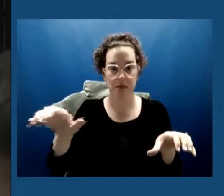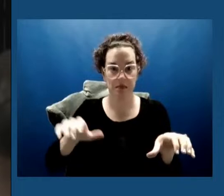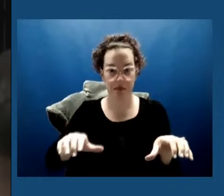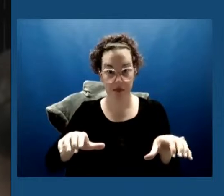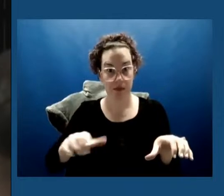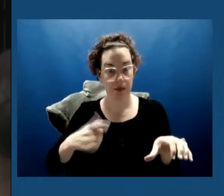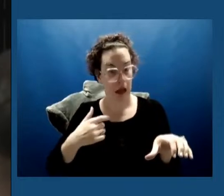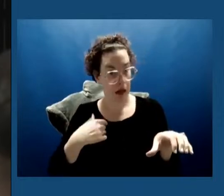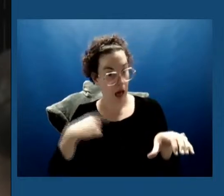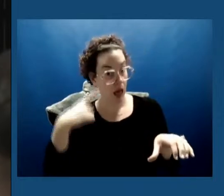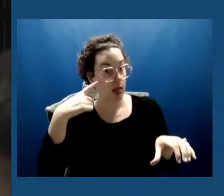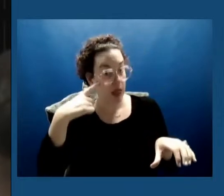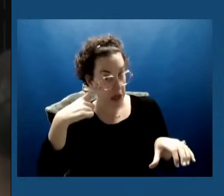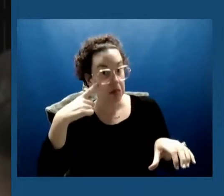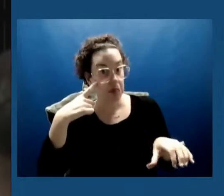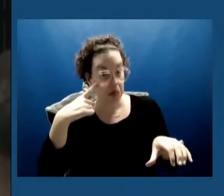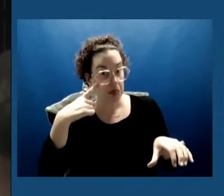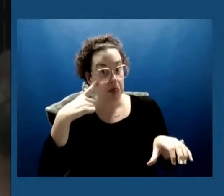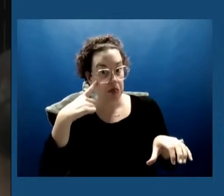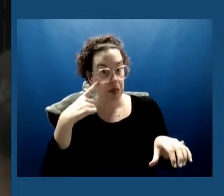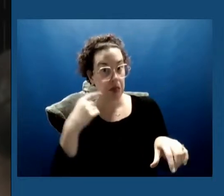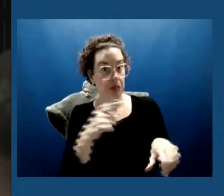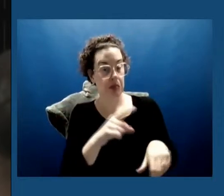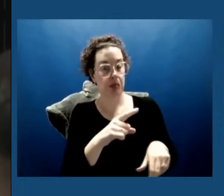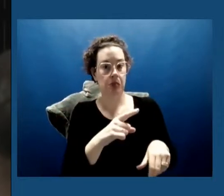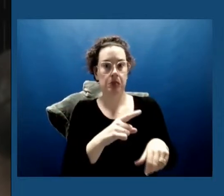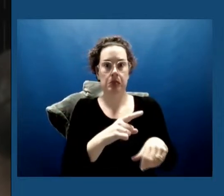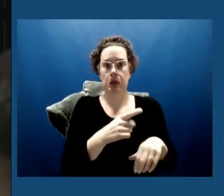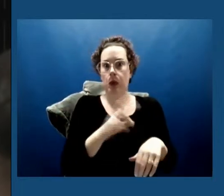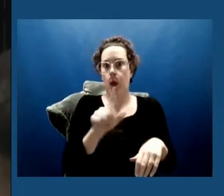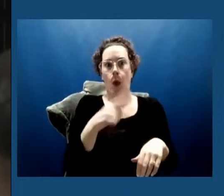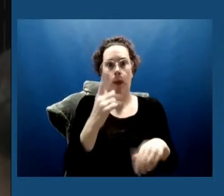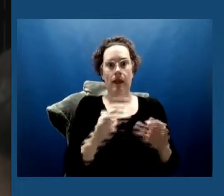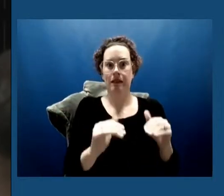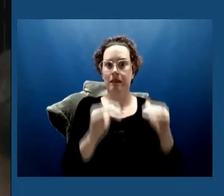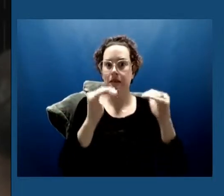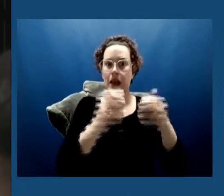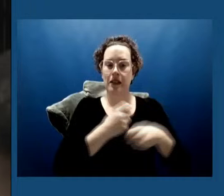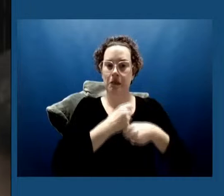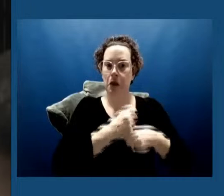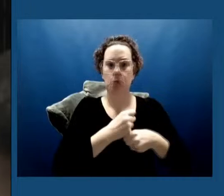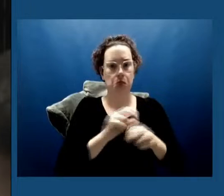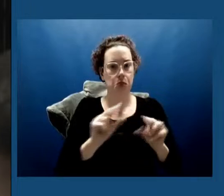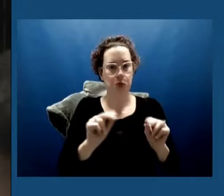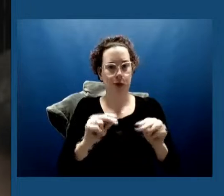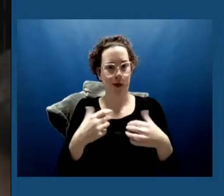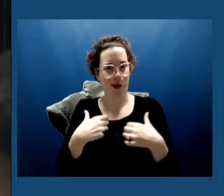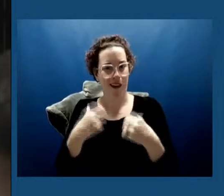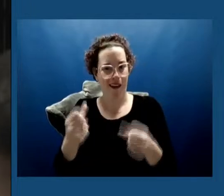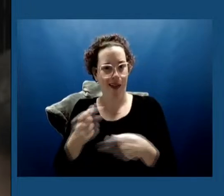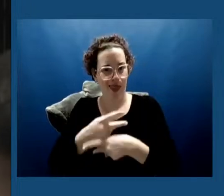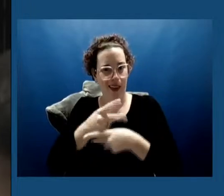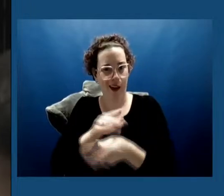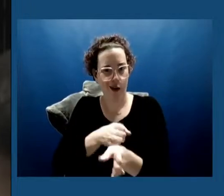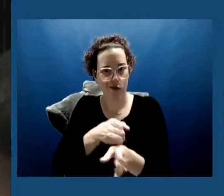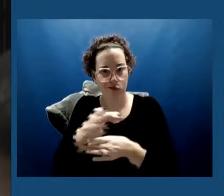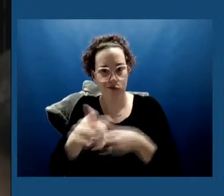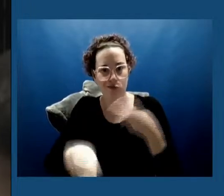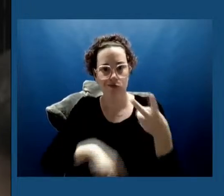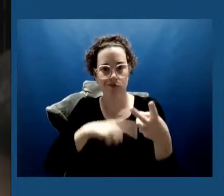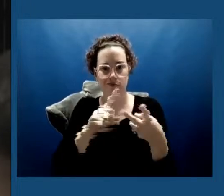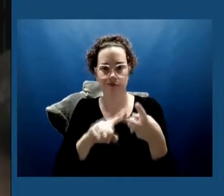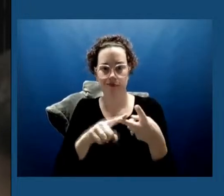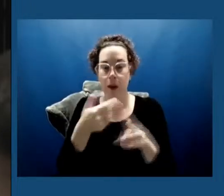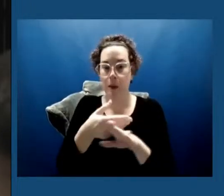argue is that we don't just do this with advanced manufacturing. We do this with a healthcare pathway. We do this with a